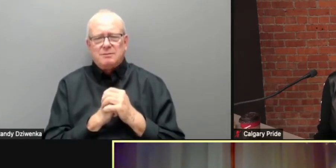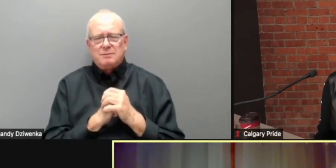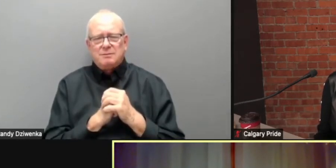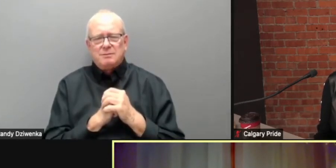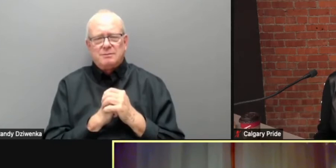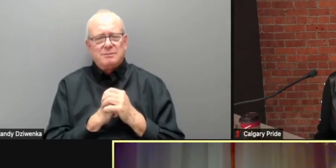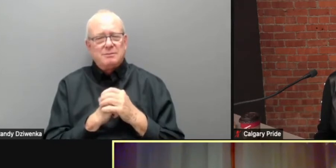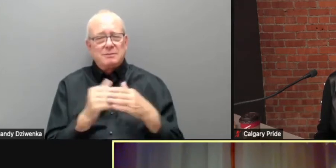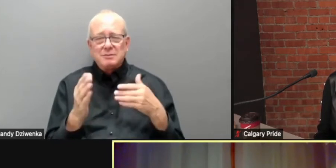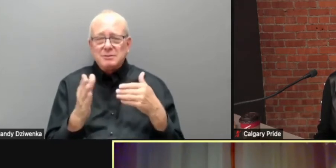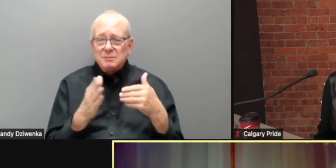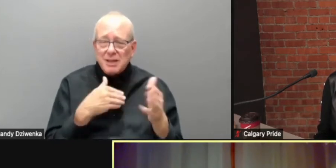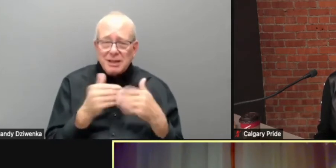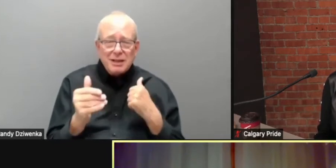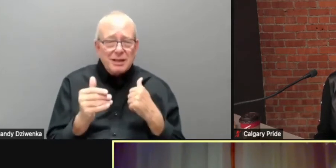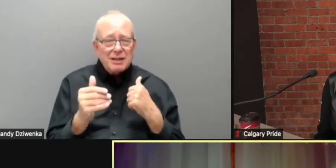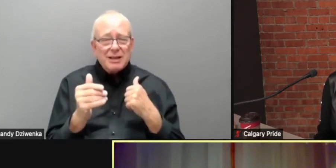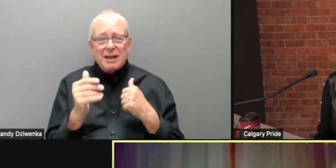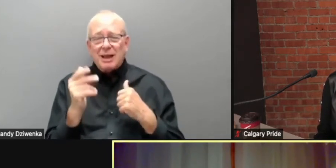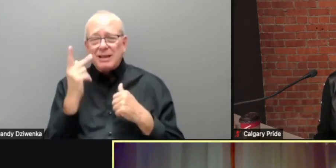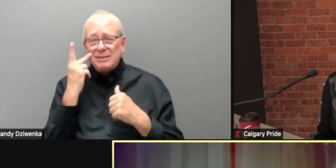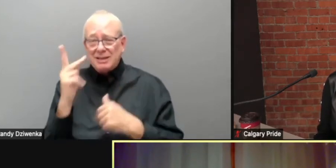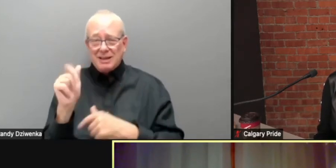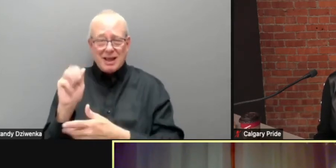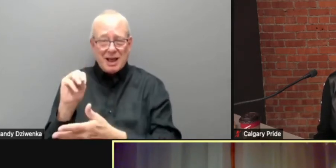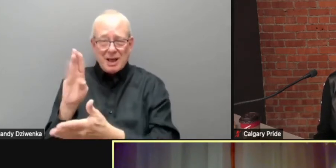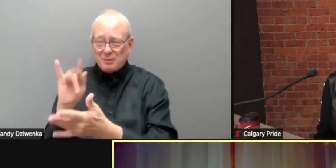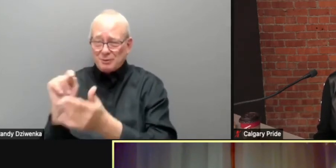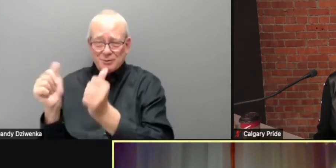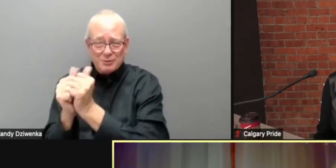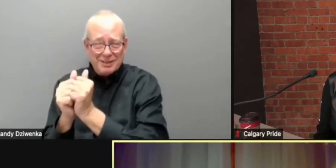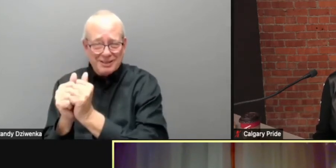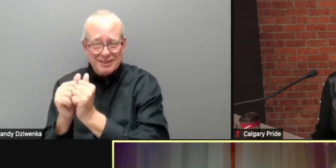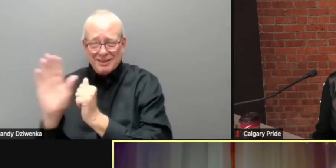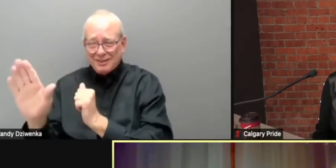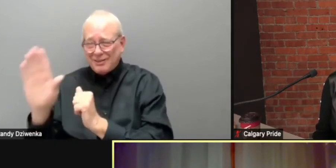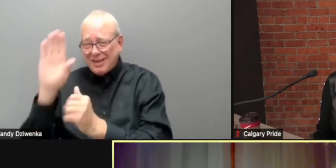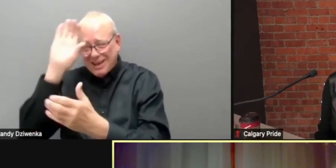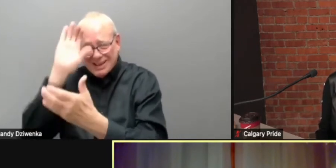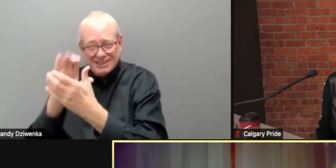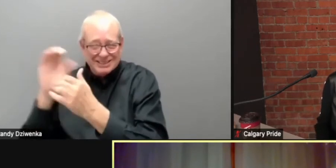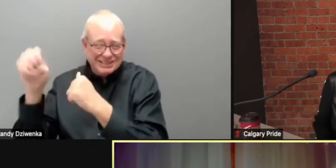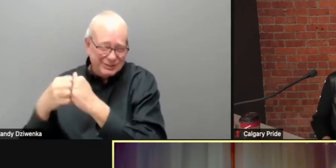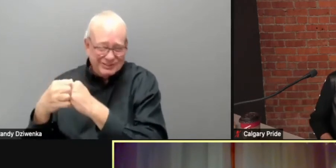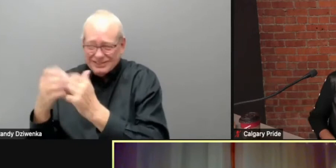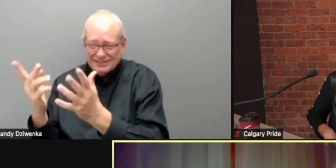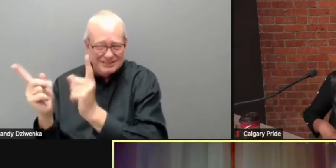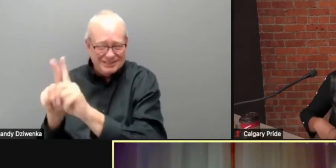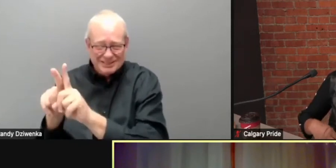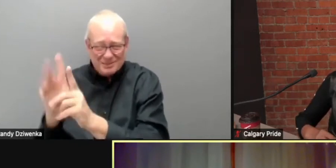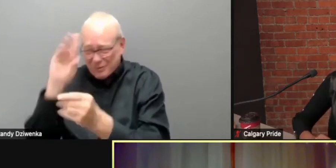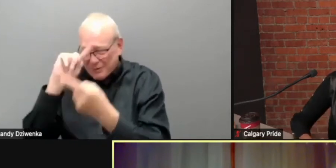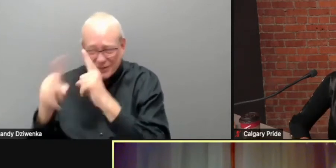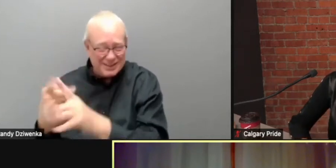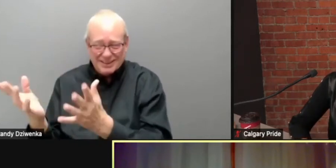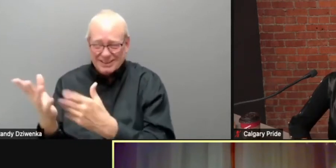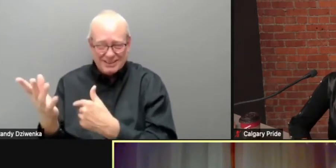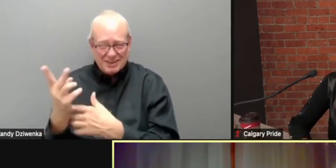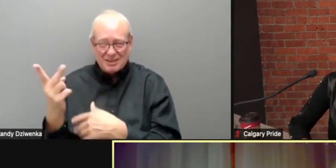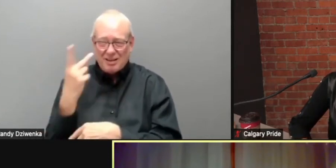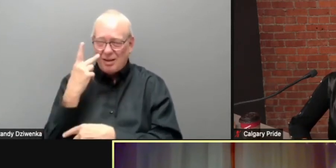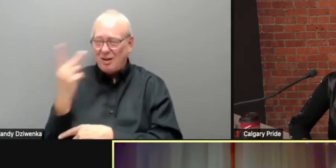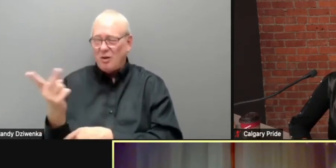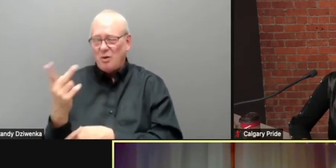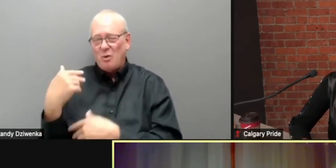girl or a boy. I think love and happiness is the most important things in this world and what we are waiting and